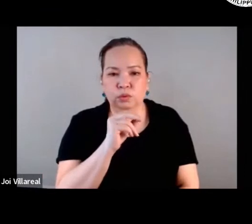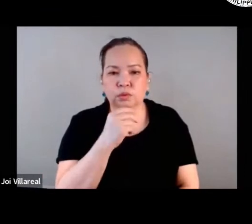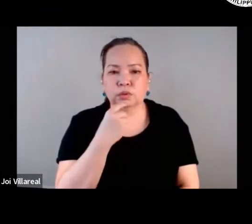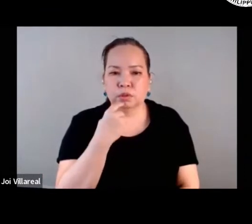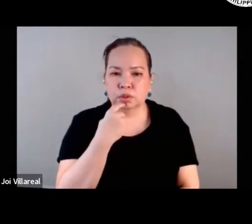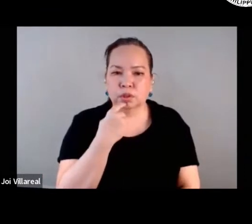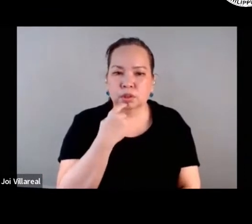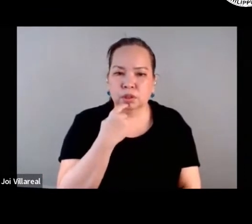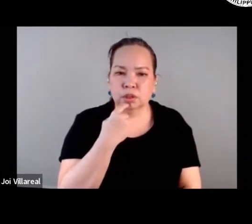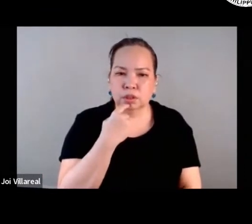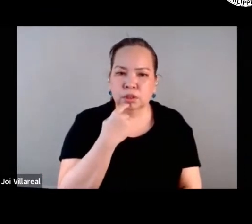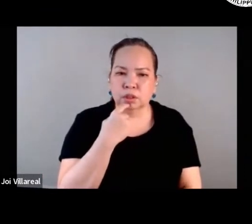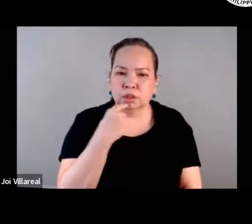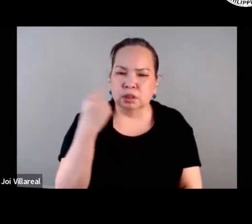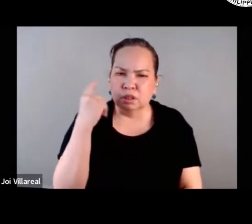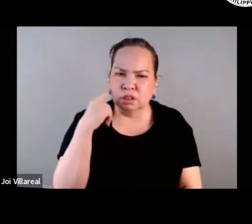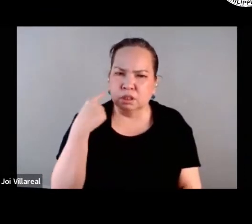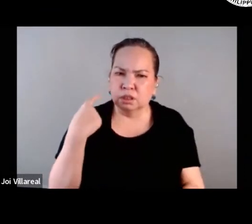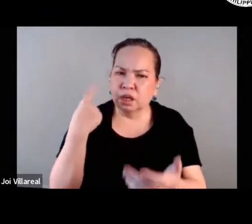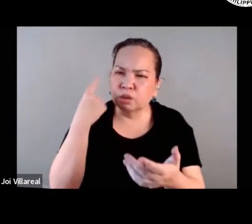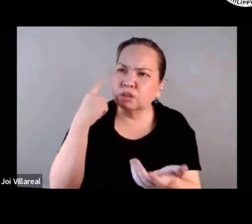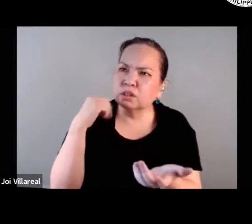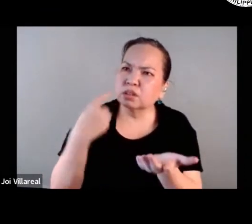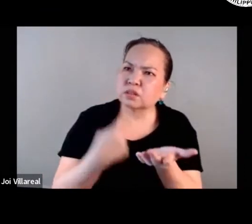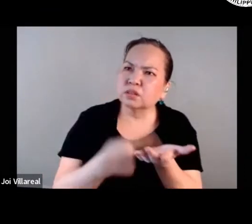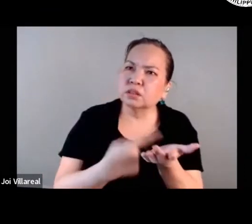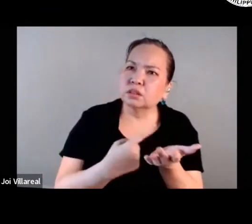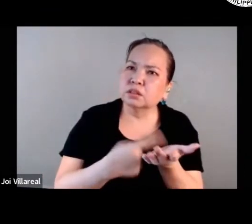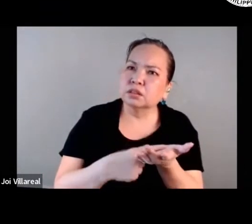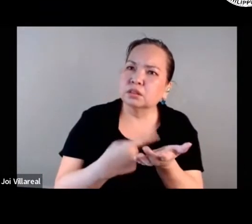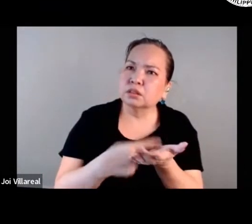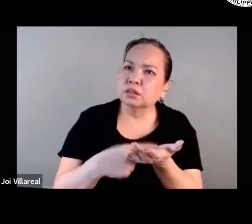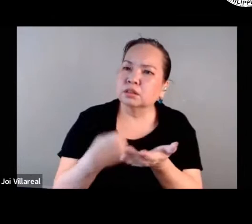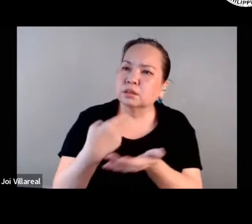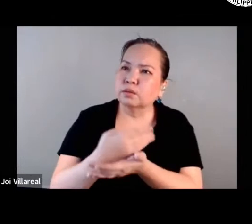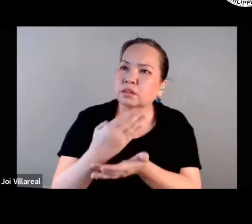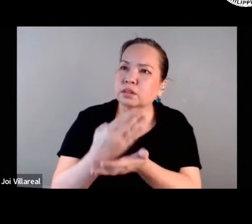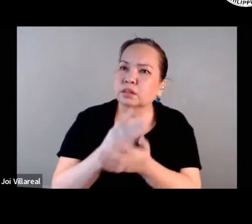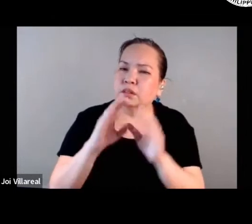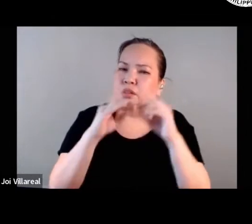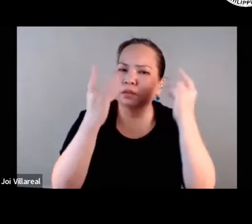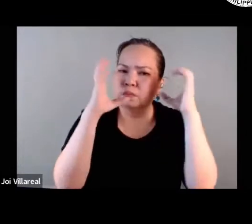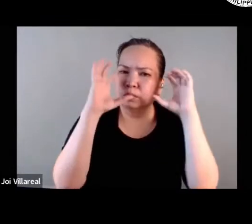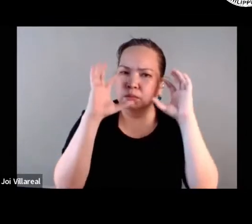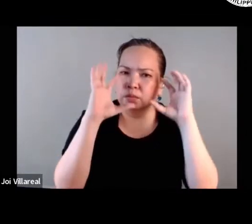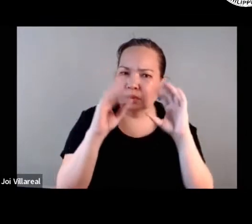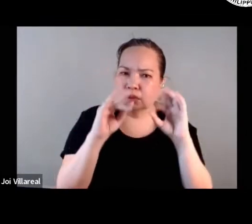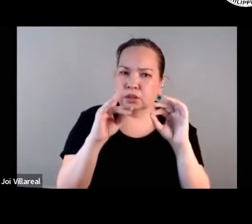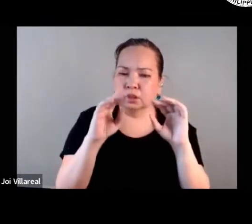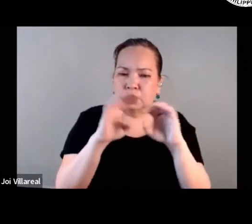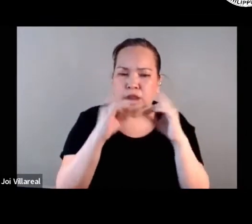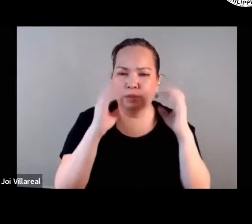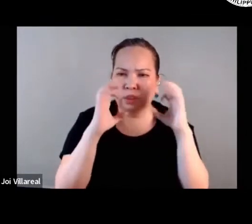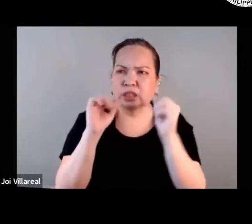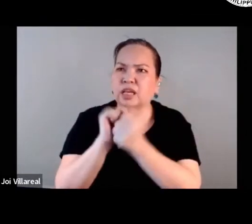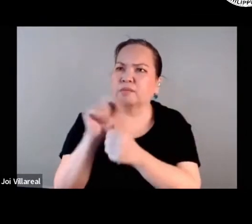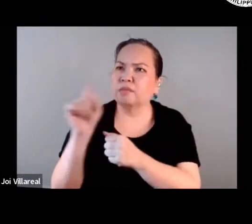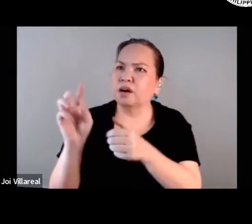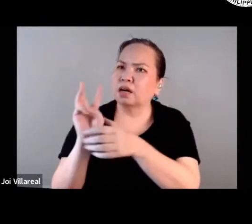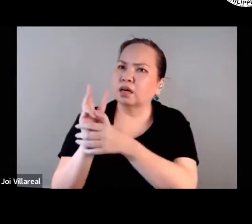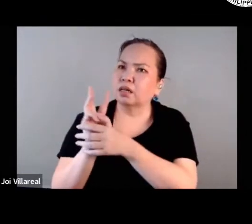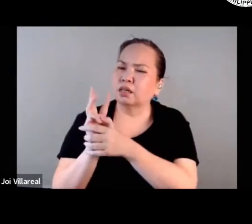Pag dinidiscuss natin ang budget ng DepEd, kasama sila. Di ba? But for purposes of